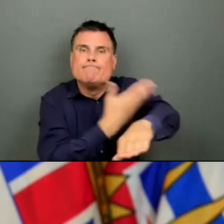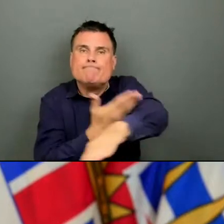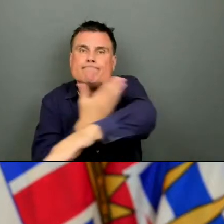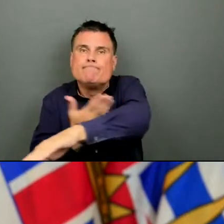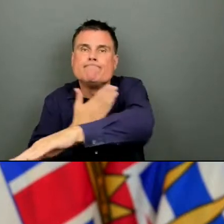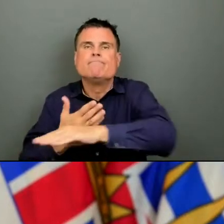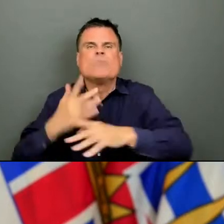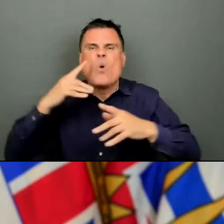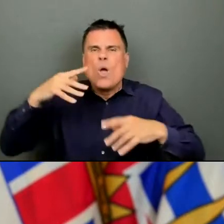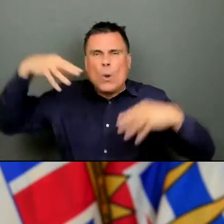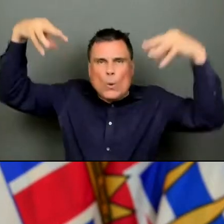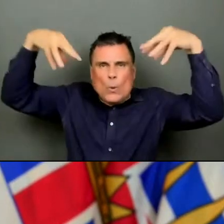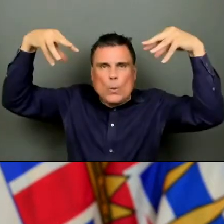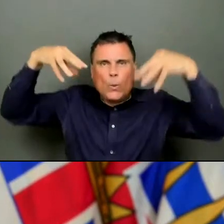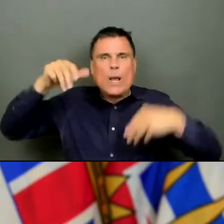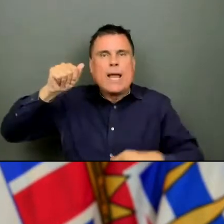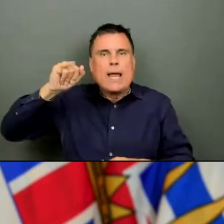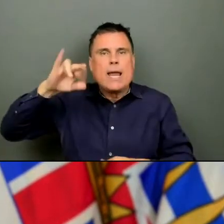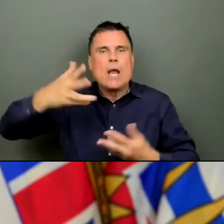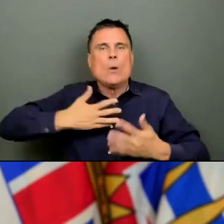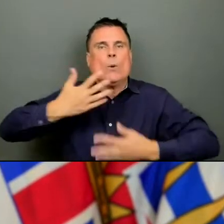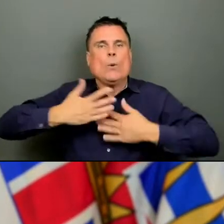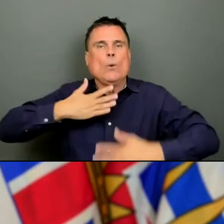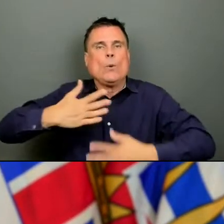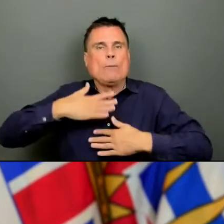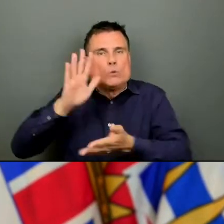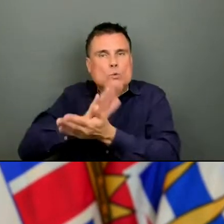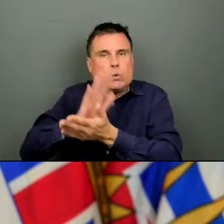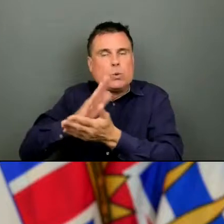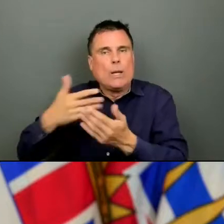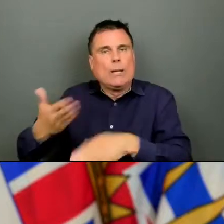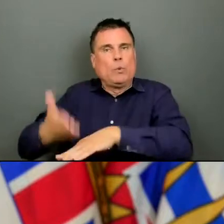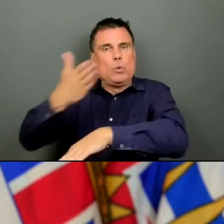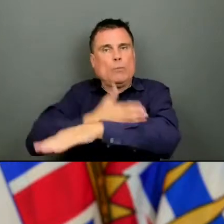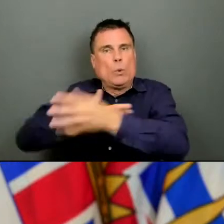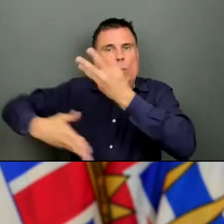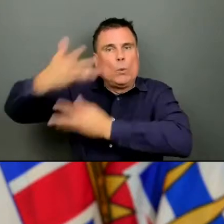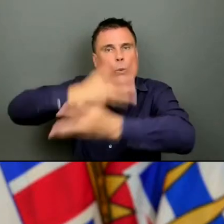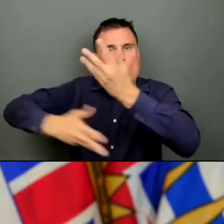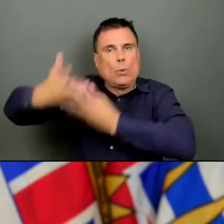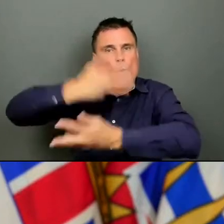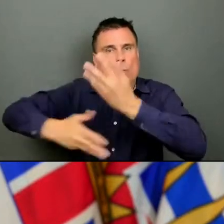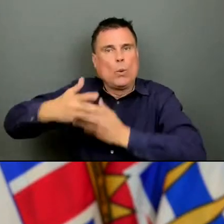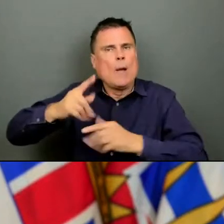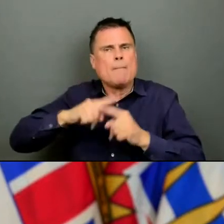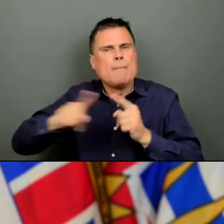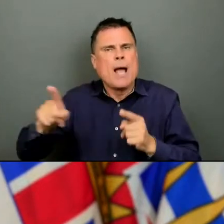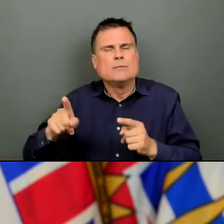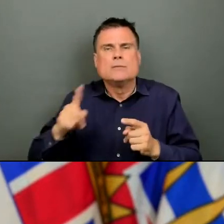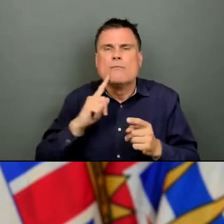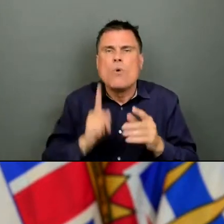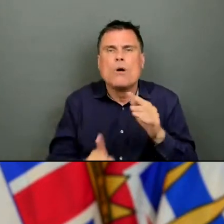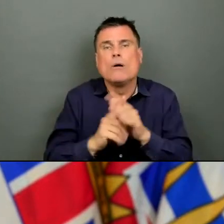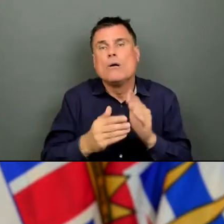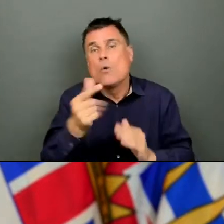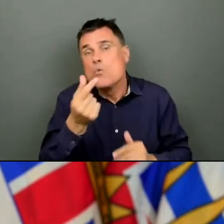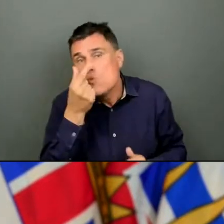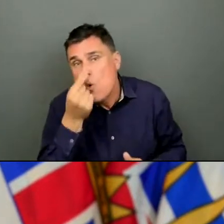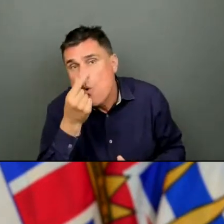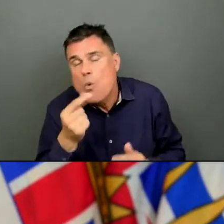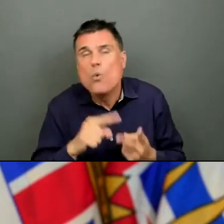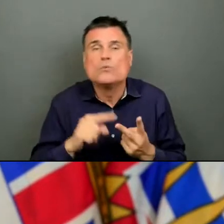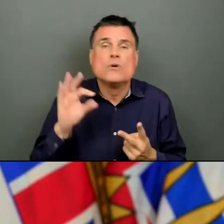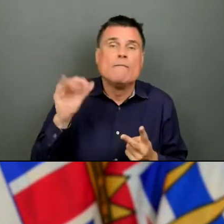homes to prepare for that next respiratory season? Yeah, so we are looking at this and